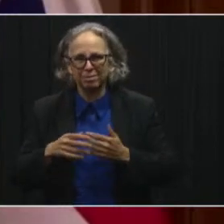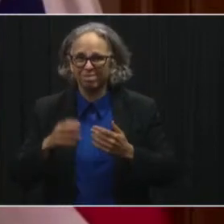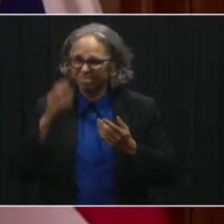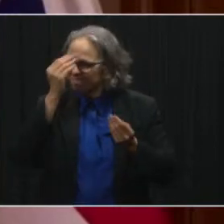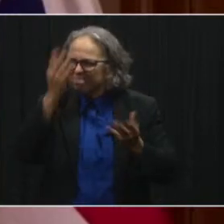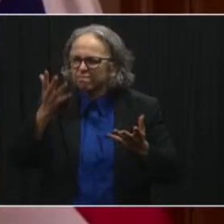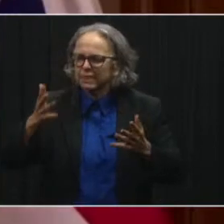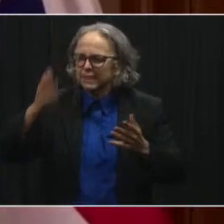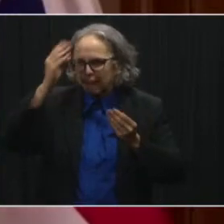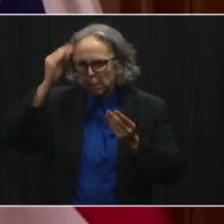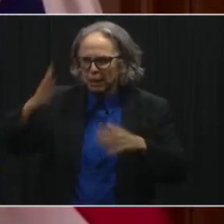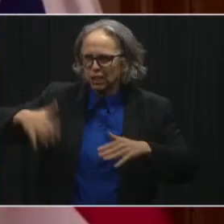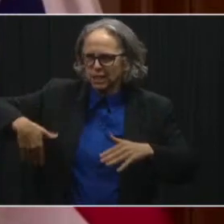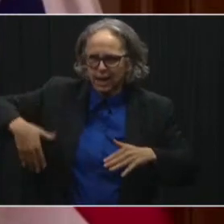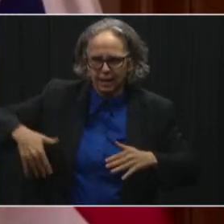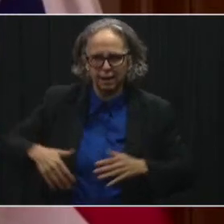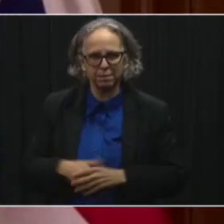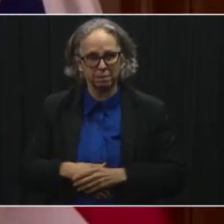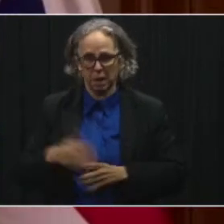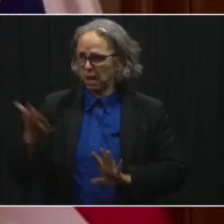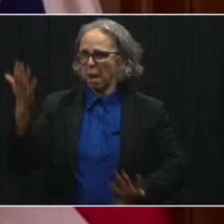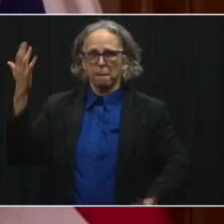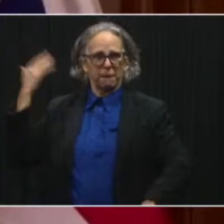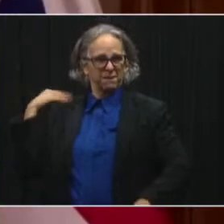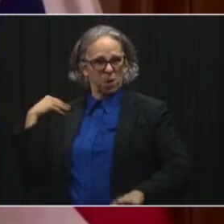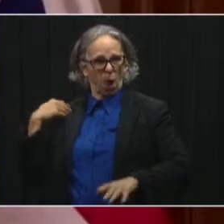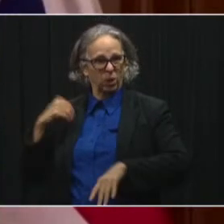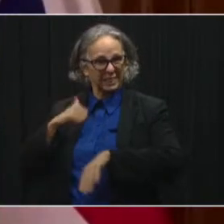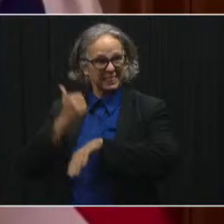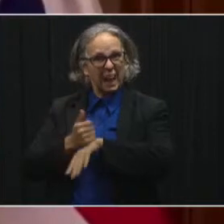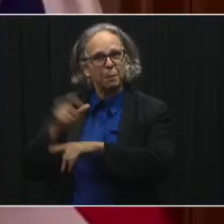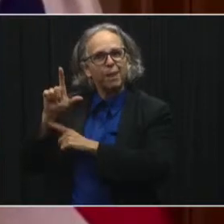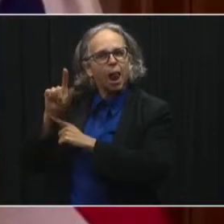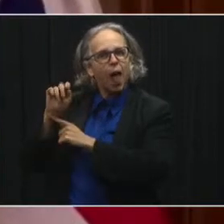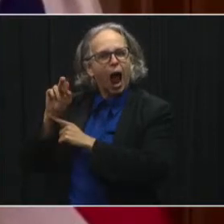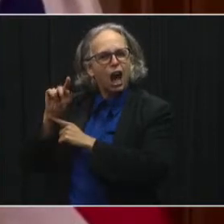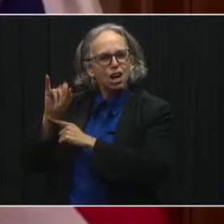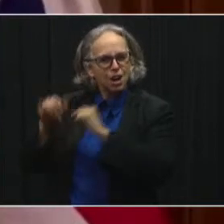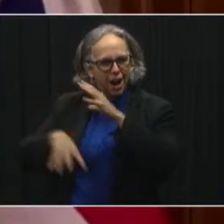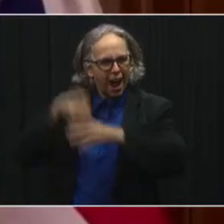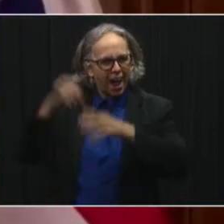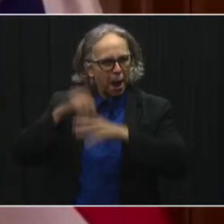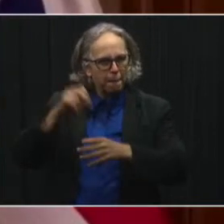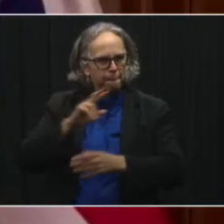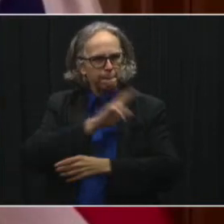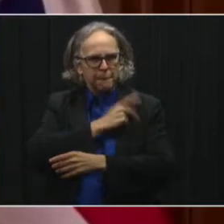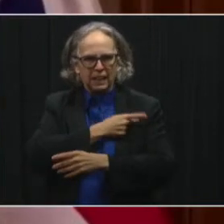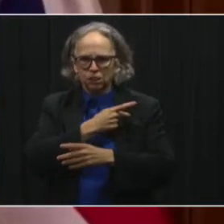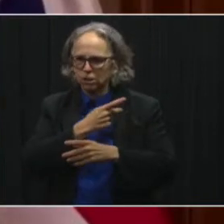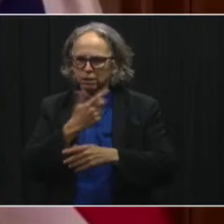phenomenal increase, and we got that, and that's important.